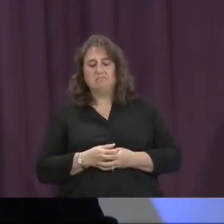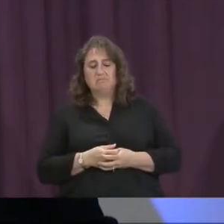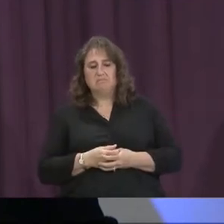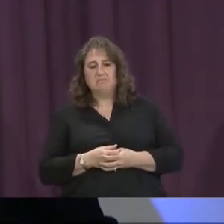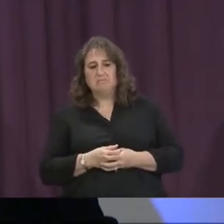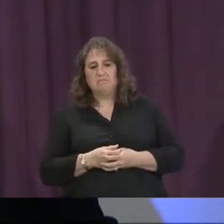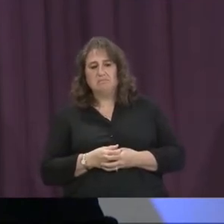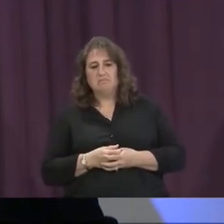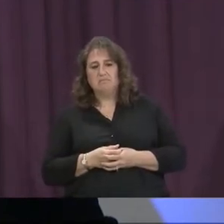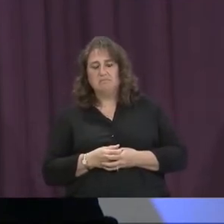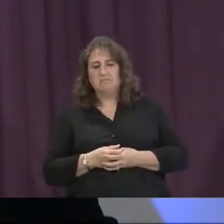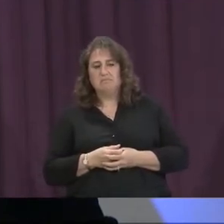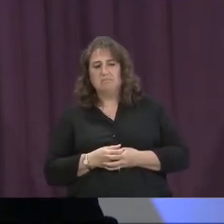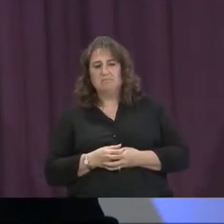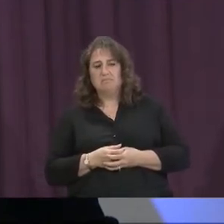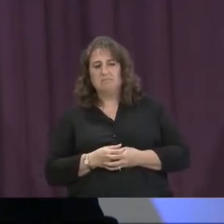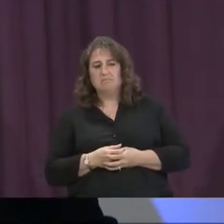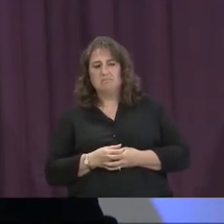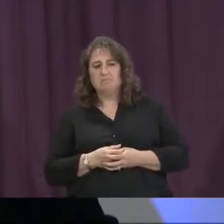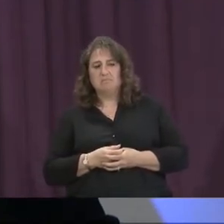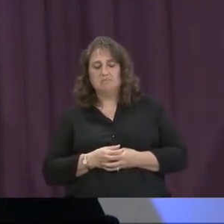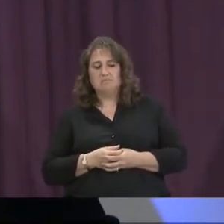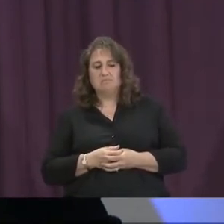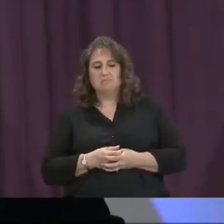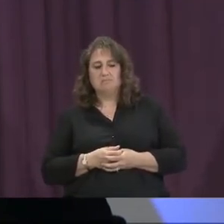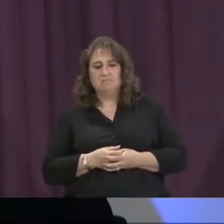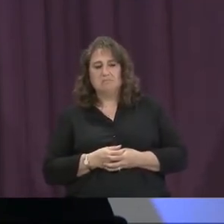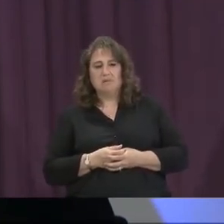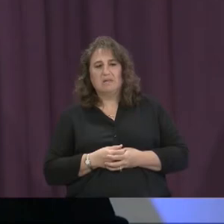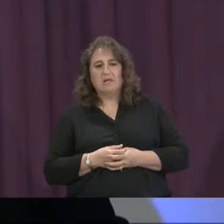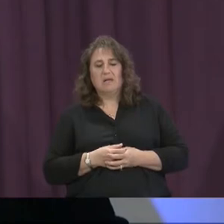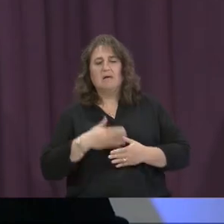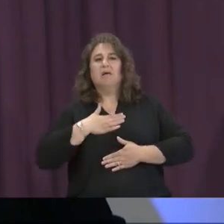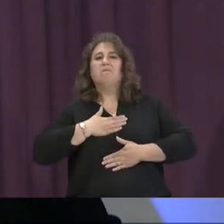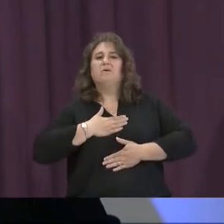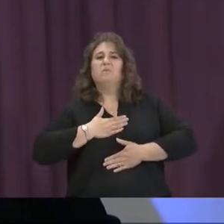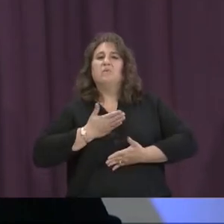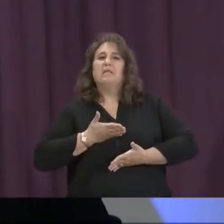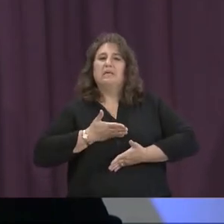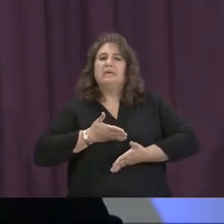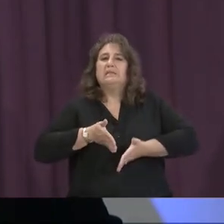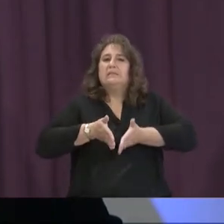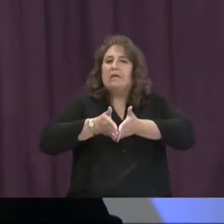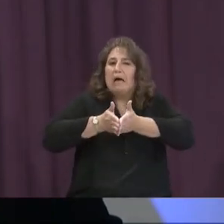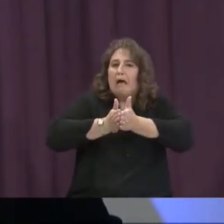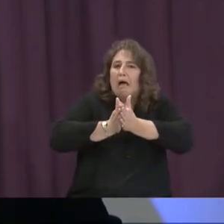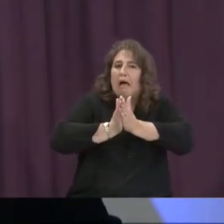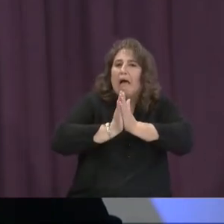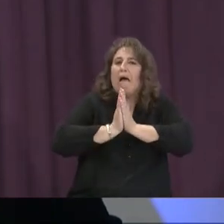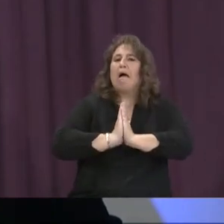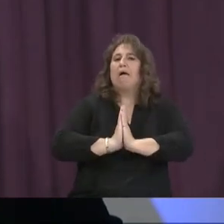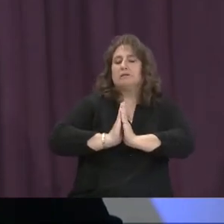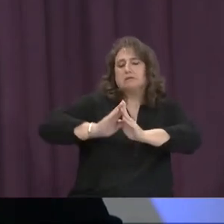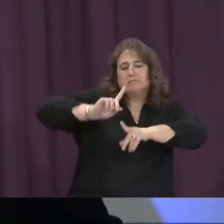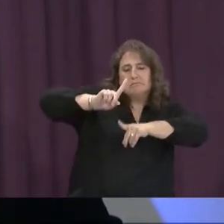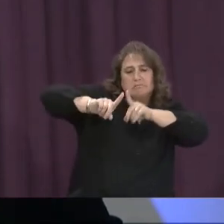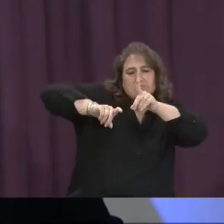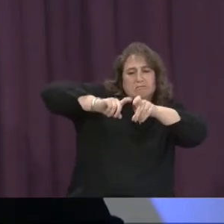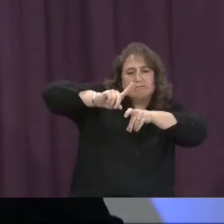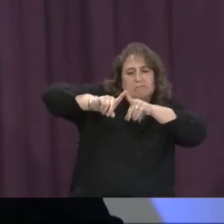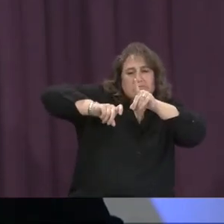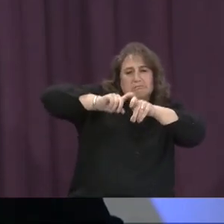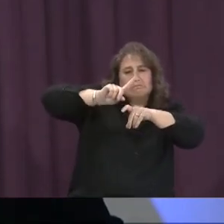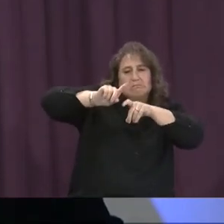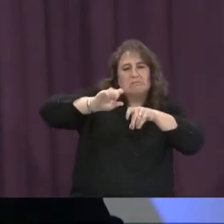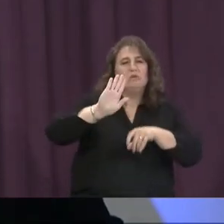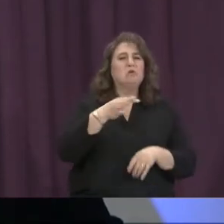the, the, the courage to ask those questions. Yes. And, and to, um, use your